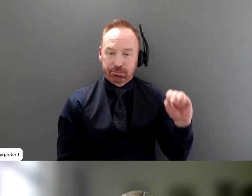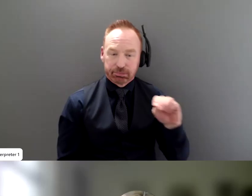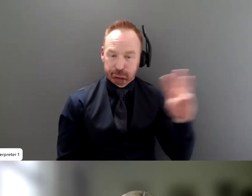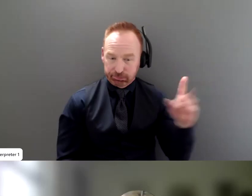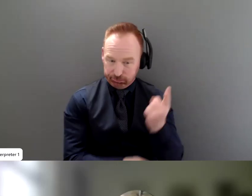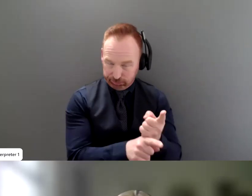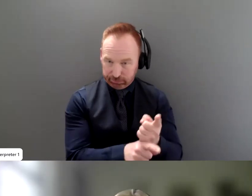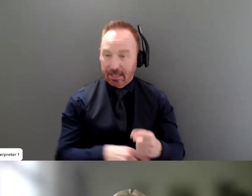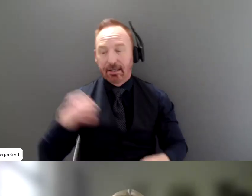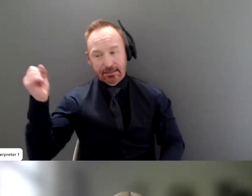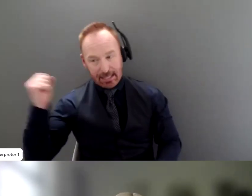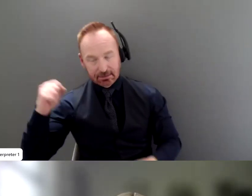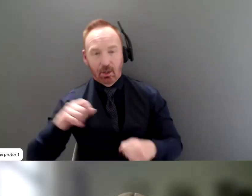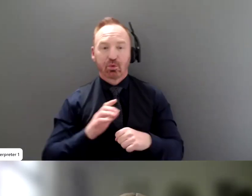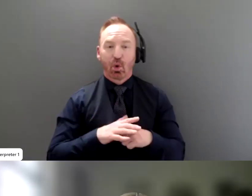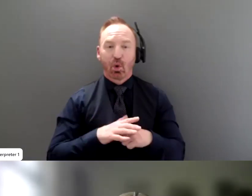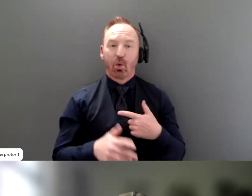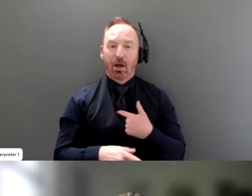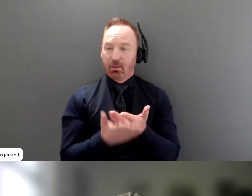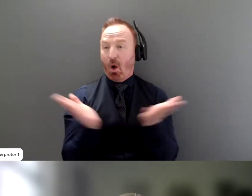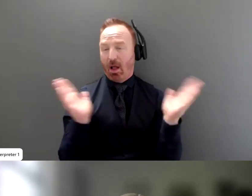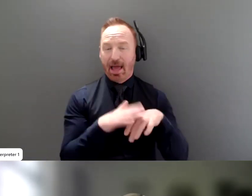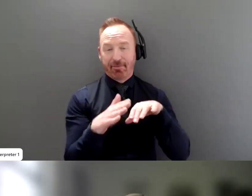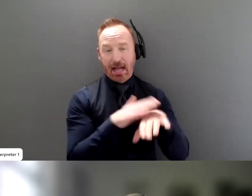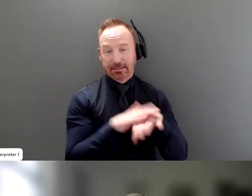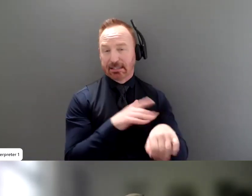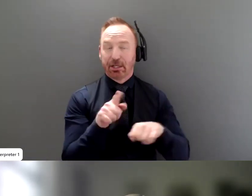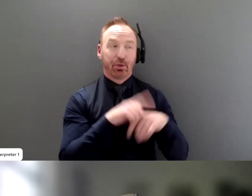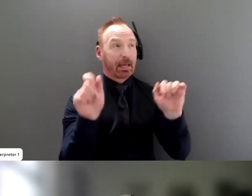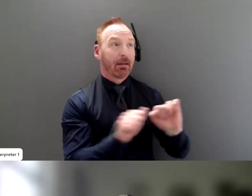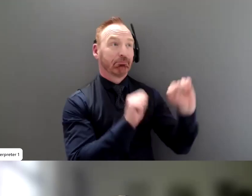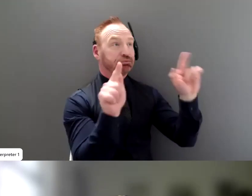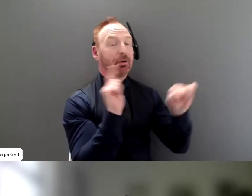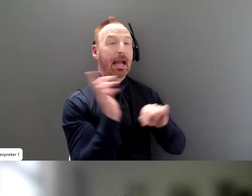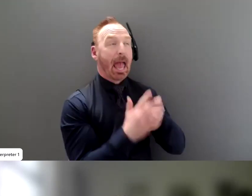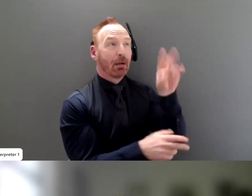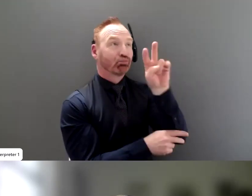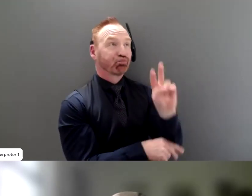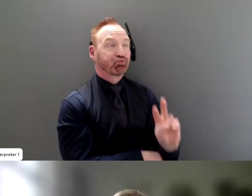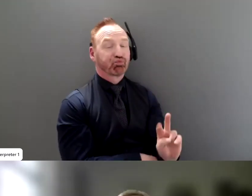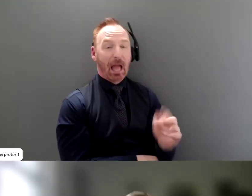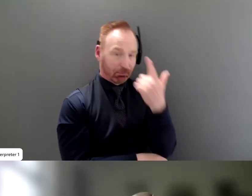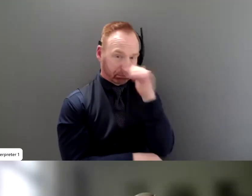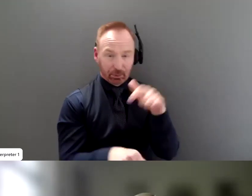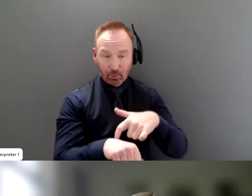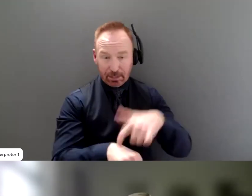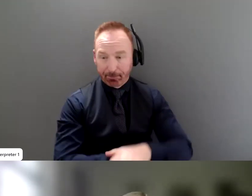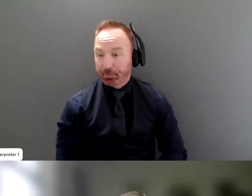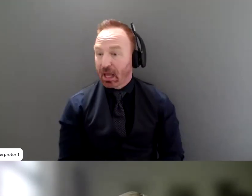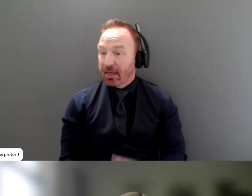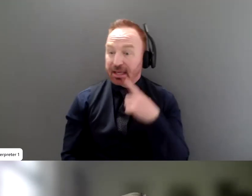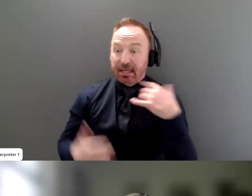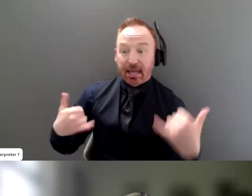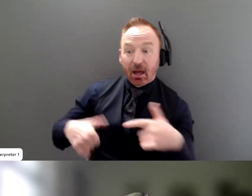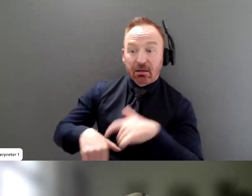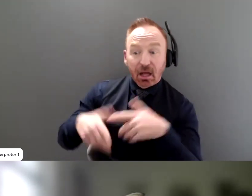exactly. explore at your leisure. So I guess we have we've got 20 minutes, which is great. So